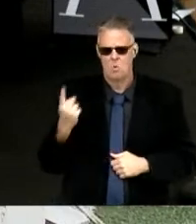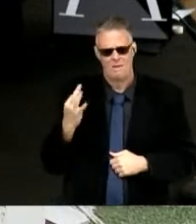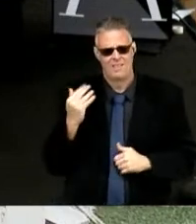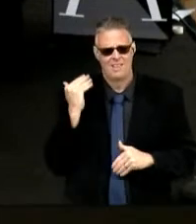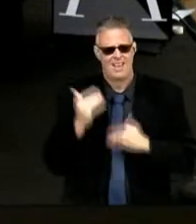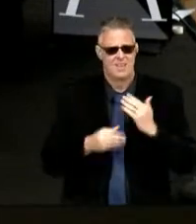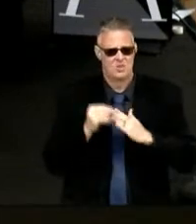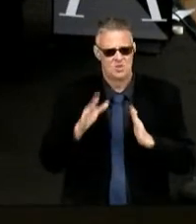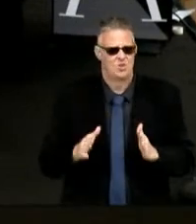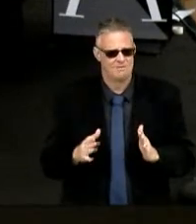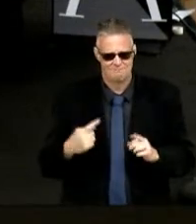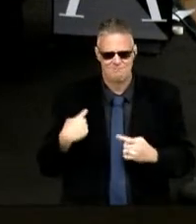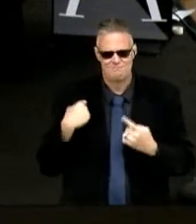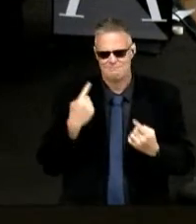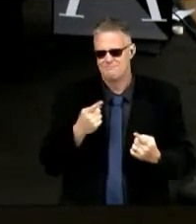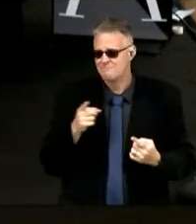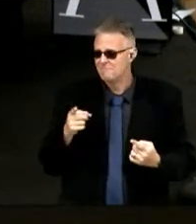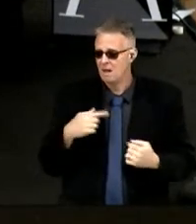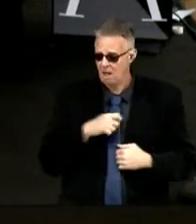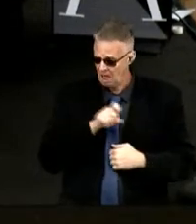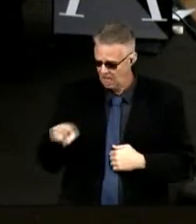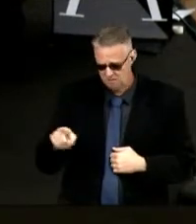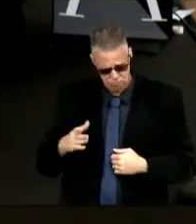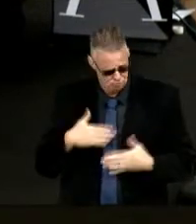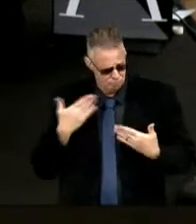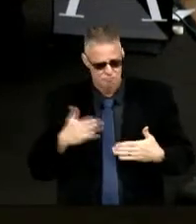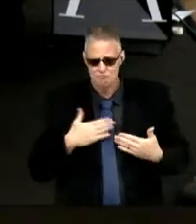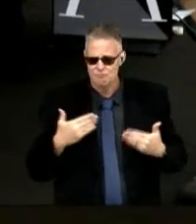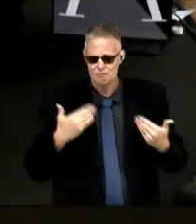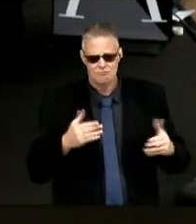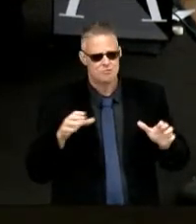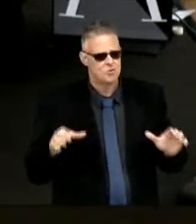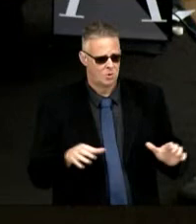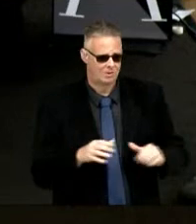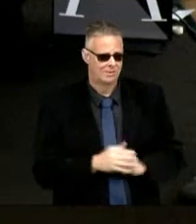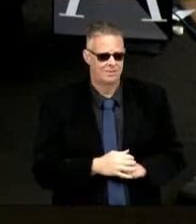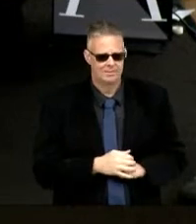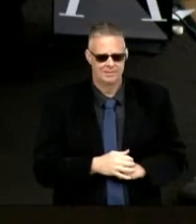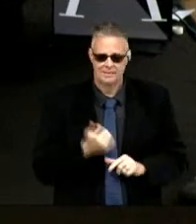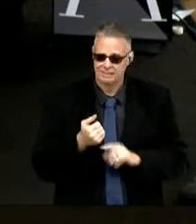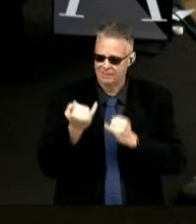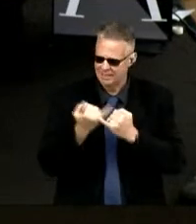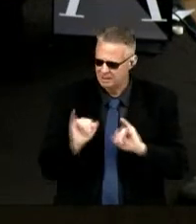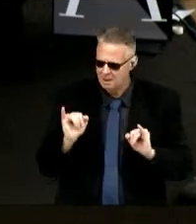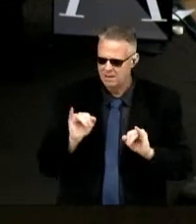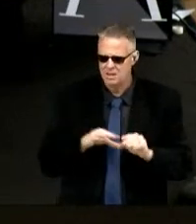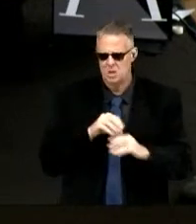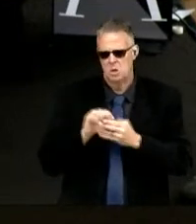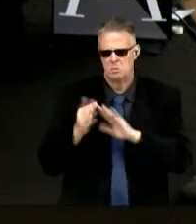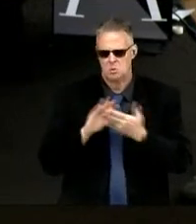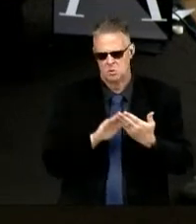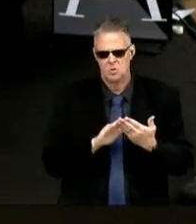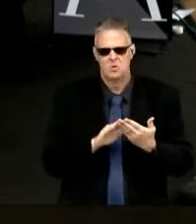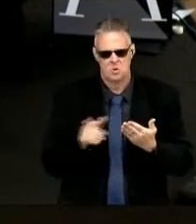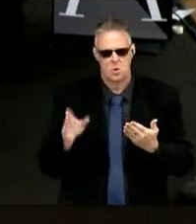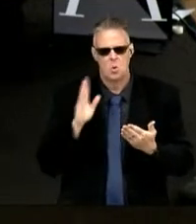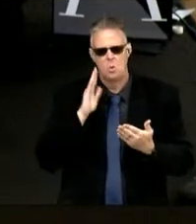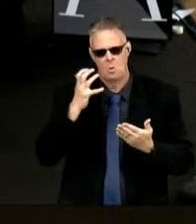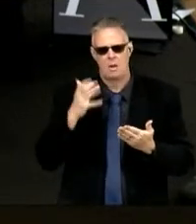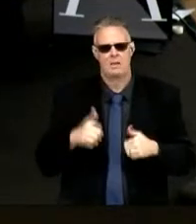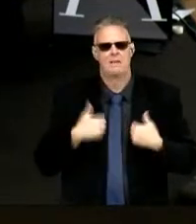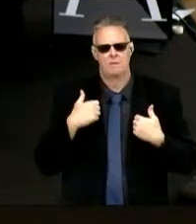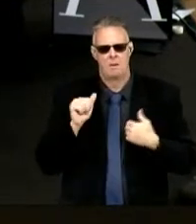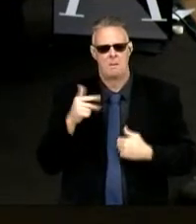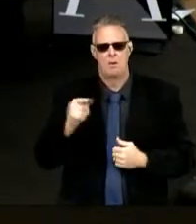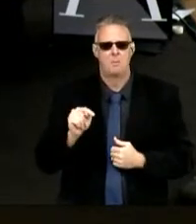kindest students I've had and will do whatever he's asked of him. Tavai is also independent in his community and would also like to eventually live in an